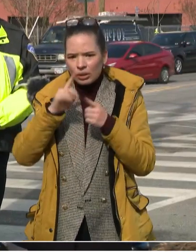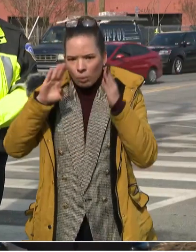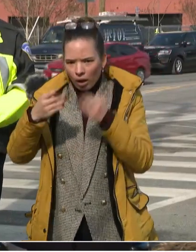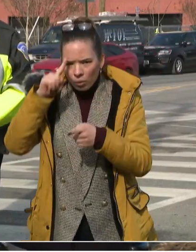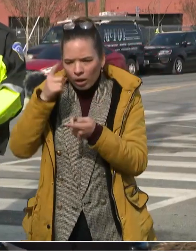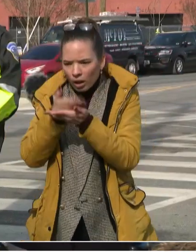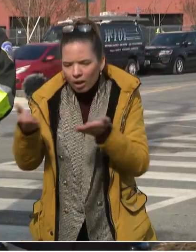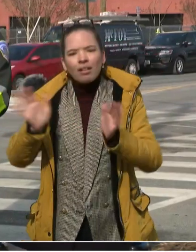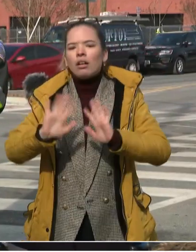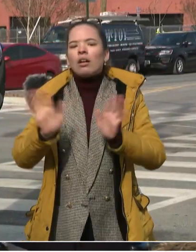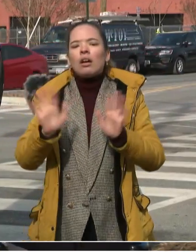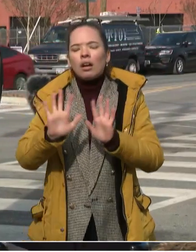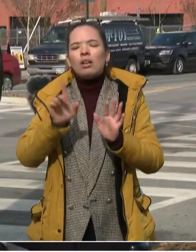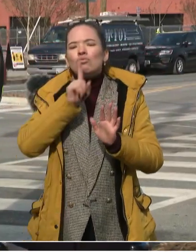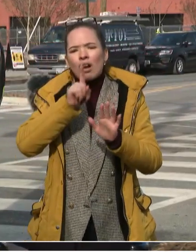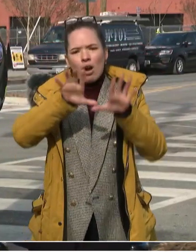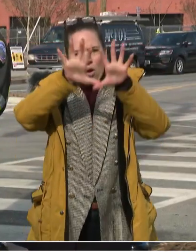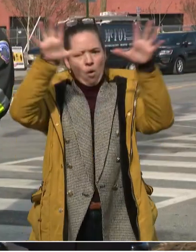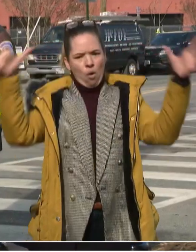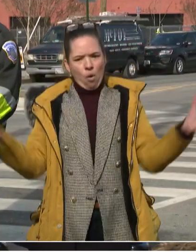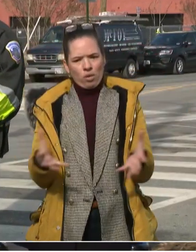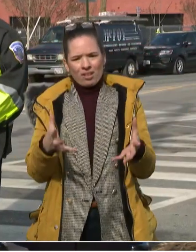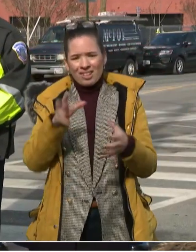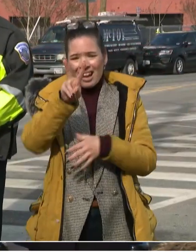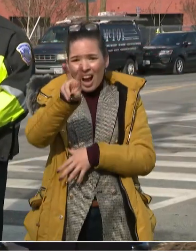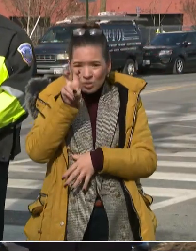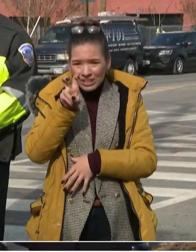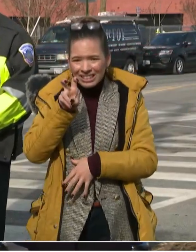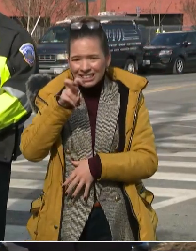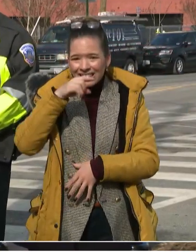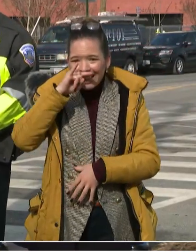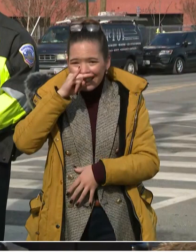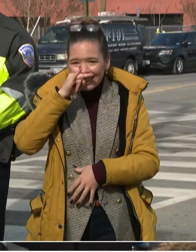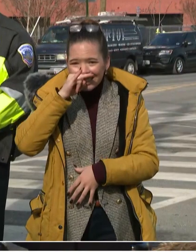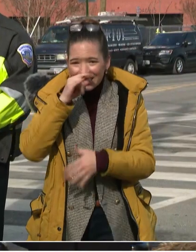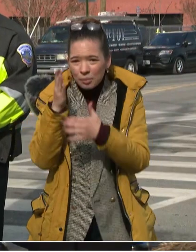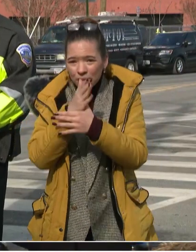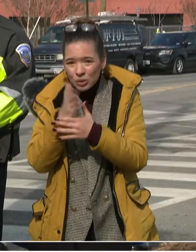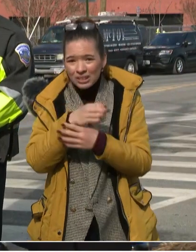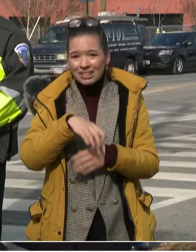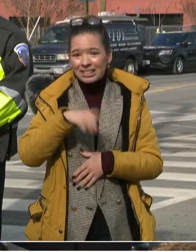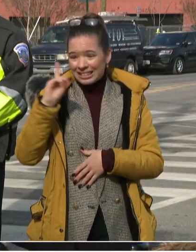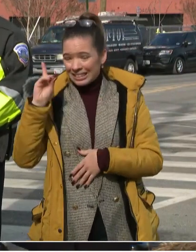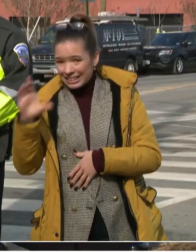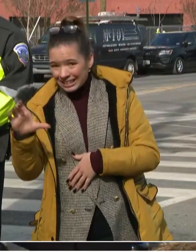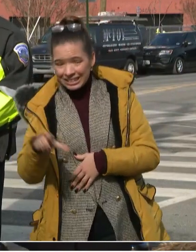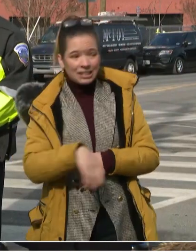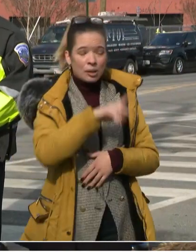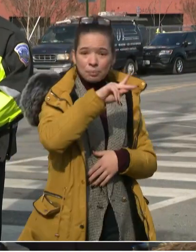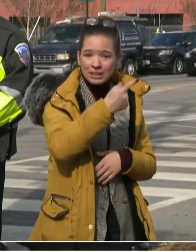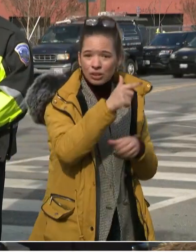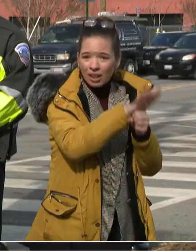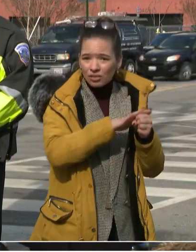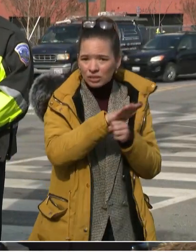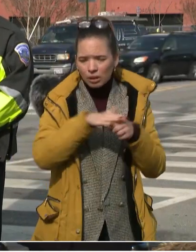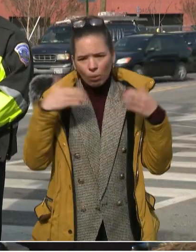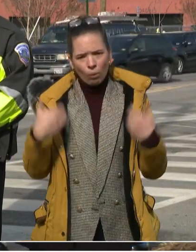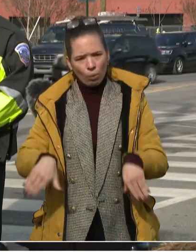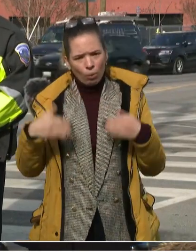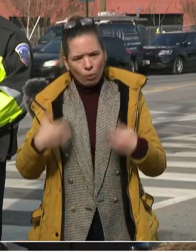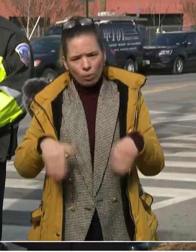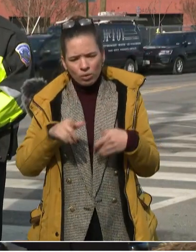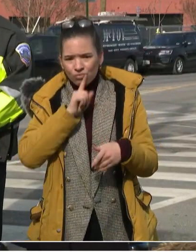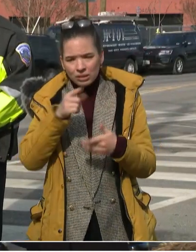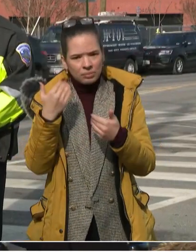line problem, 200 kids between D.C. and Prince George's County arrested for carjacking should be alarming to everybody, whether they repeat